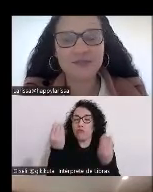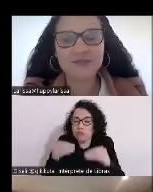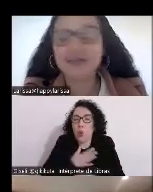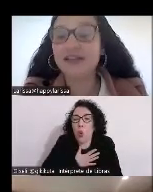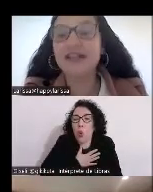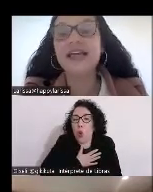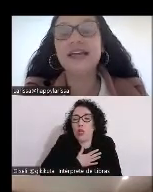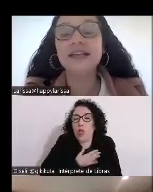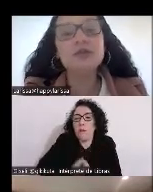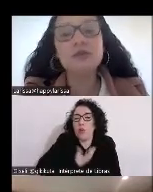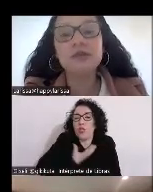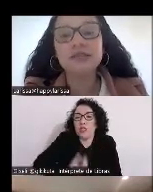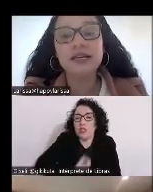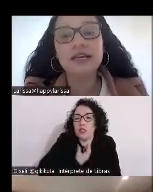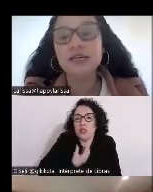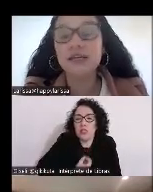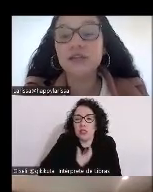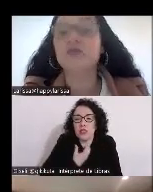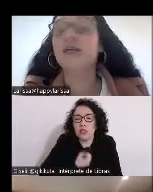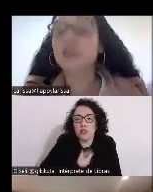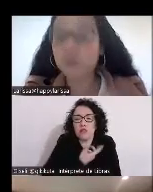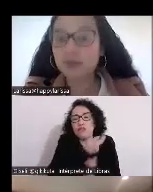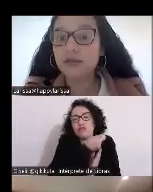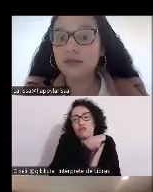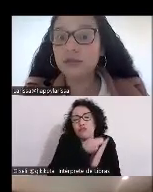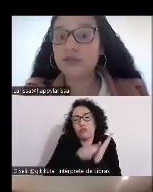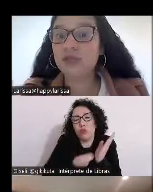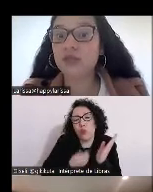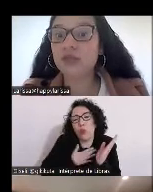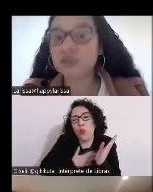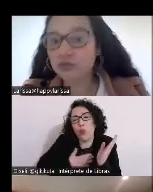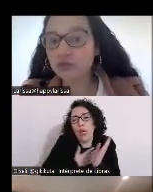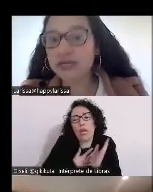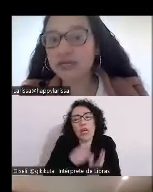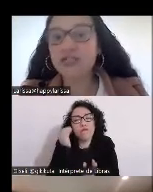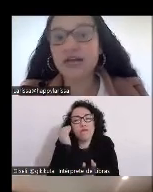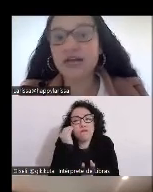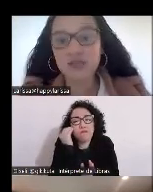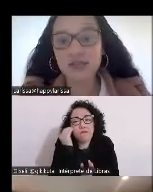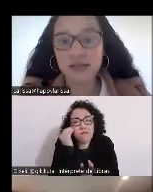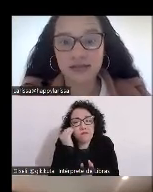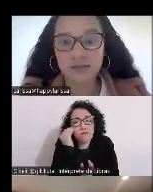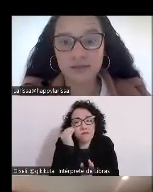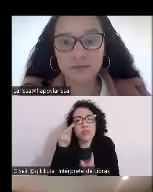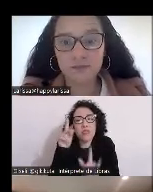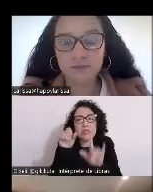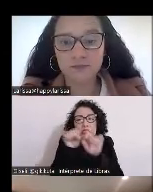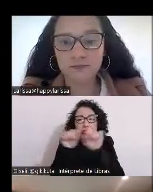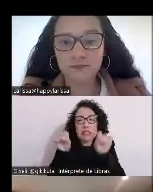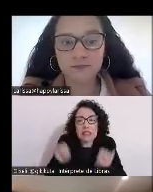no perfil dela, é que ela ama poesia e que ela estava experimentando esse sistema Renzulli de áreas de interesse.